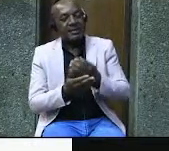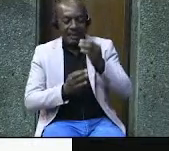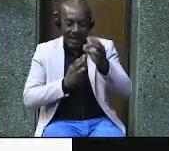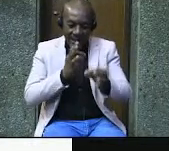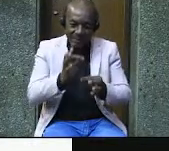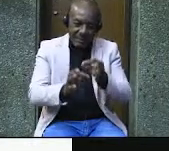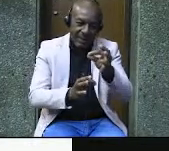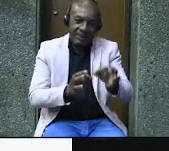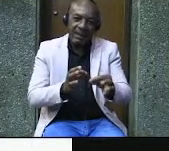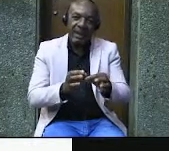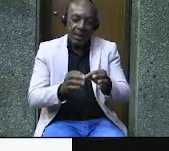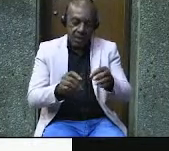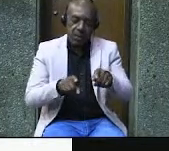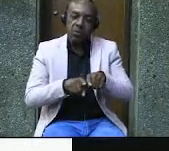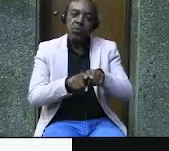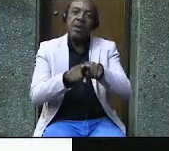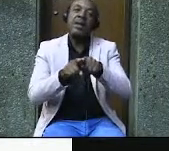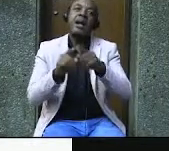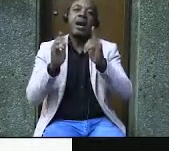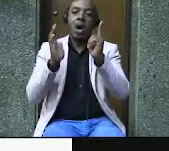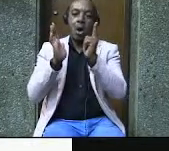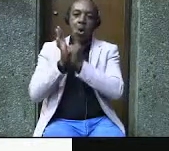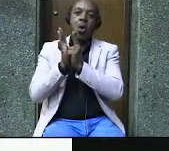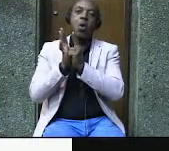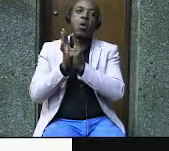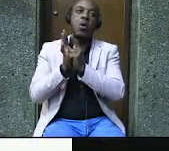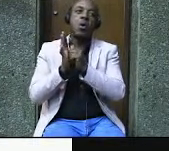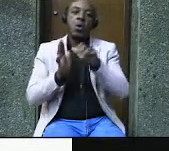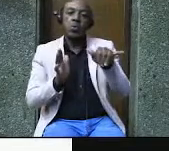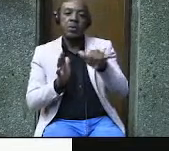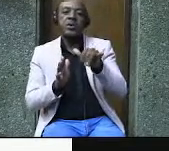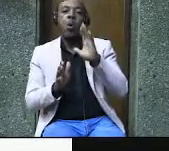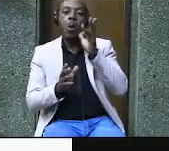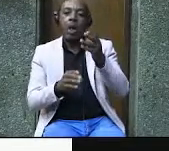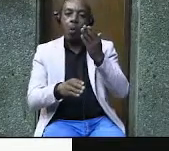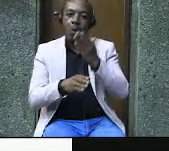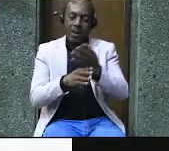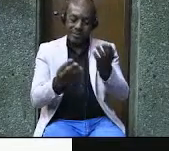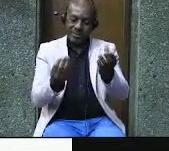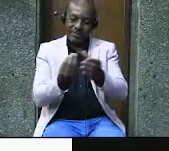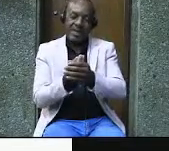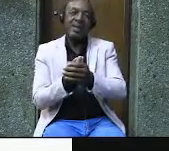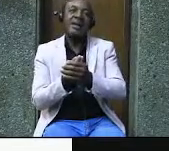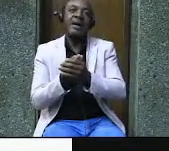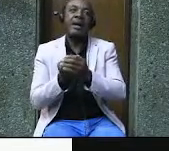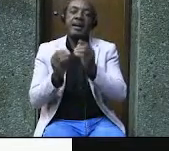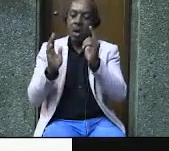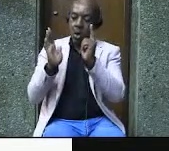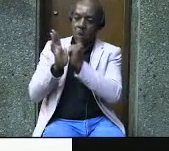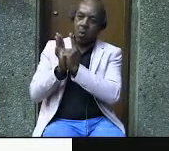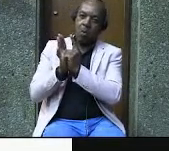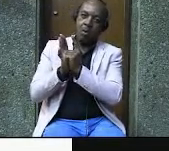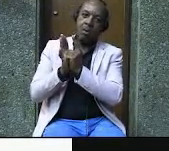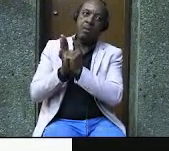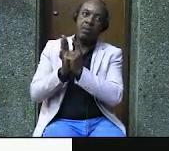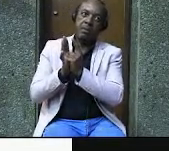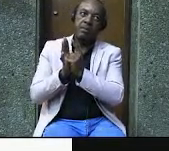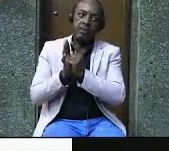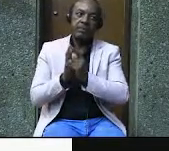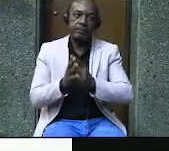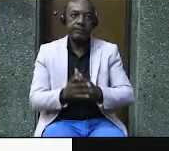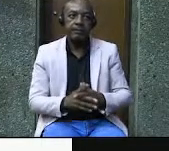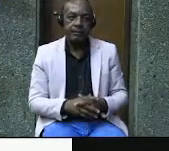is simultaneously aligned to the principles of the Constitution. So the bill that we are busy